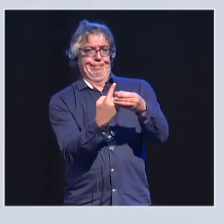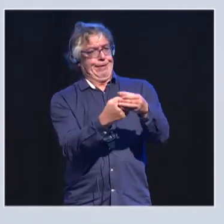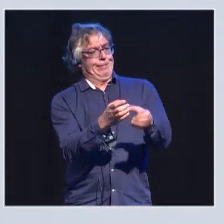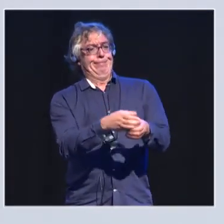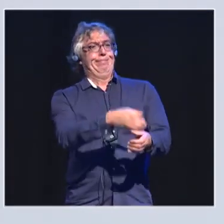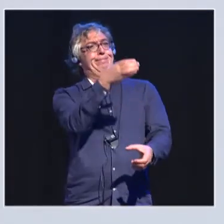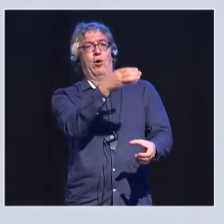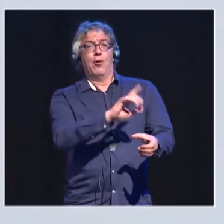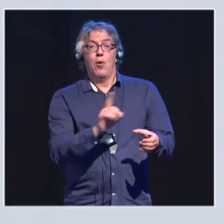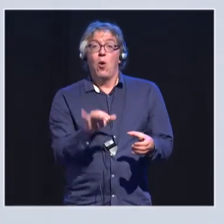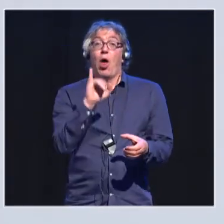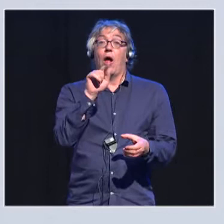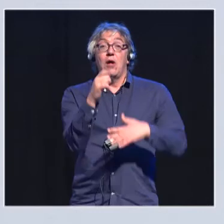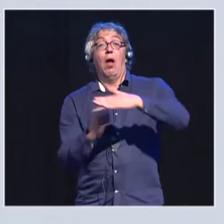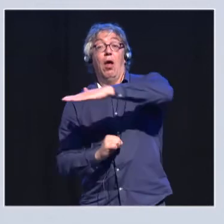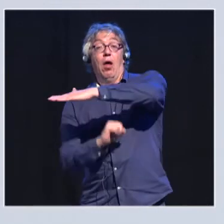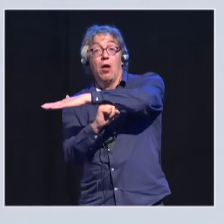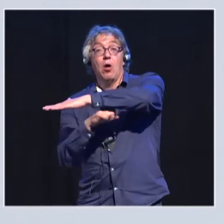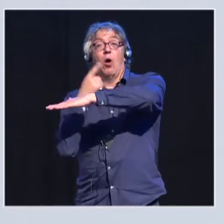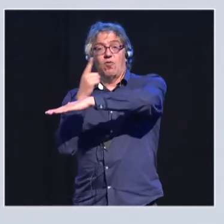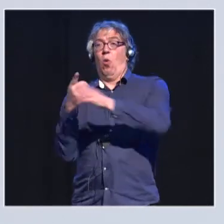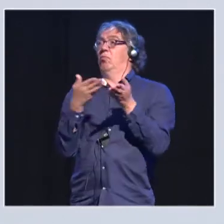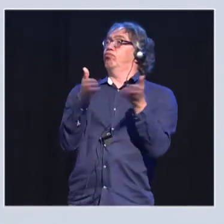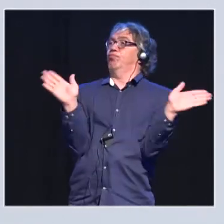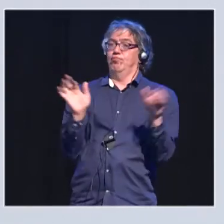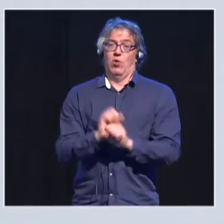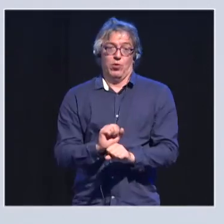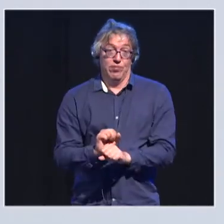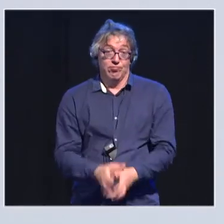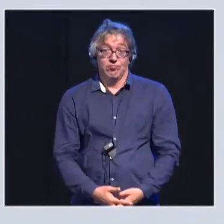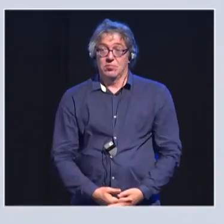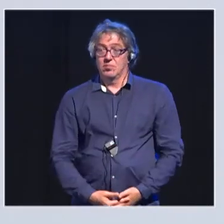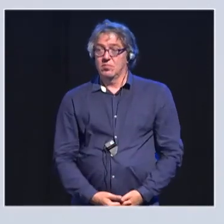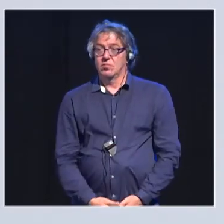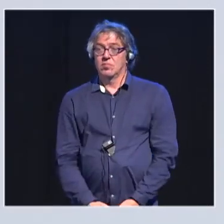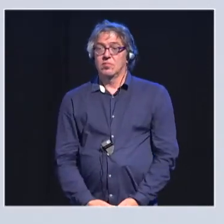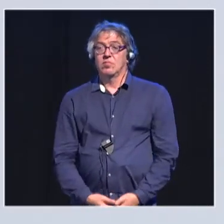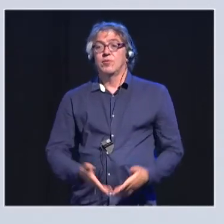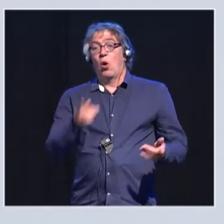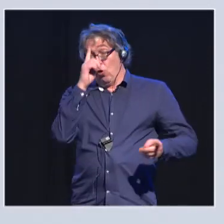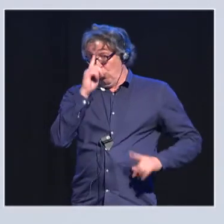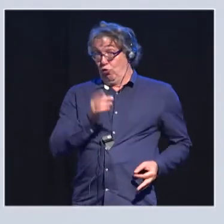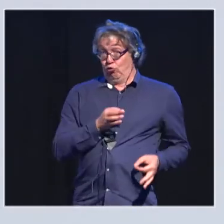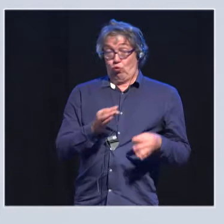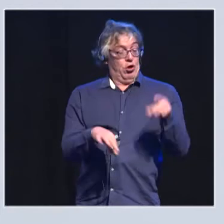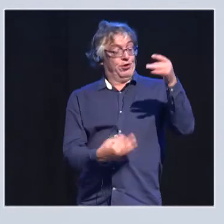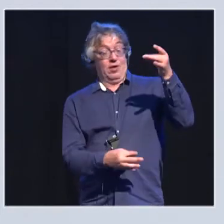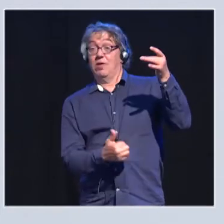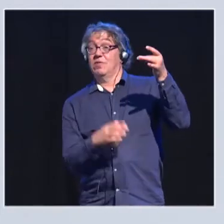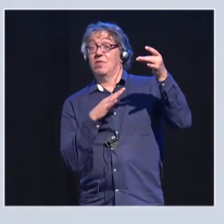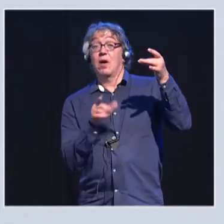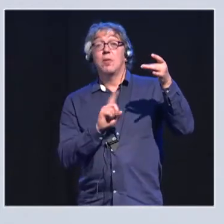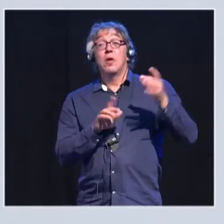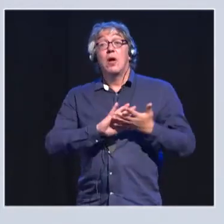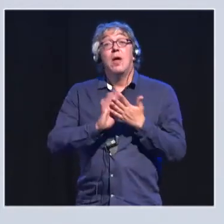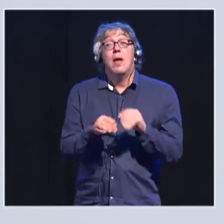rather as a backbone for all the work that we do. Now, strategy is one thing, operationalizing and implementing the